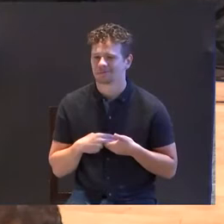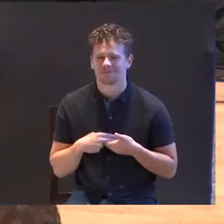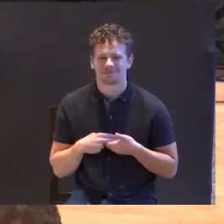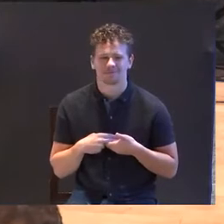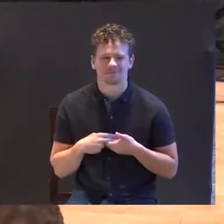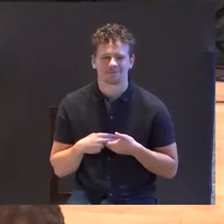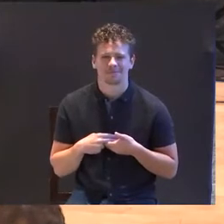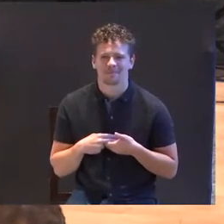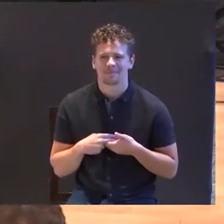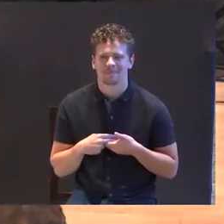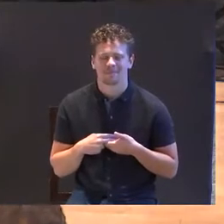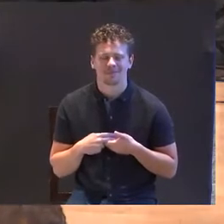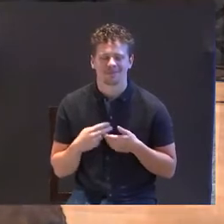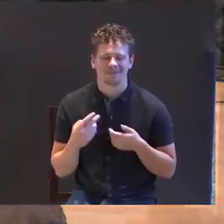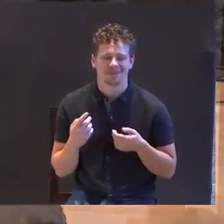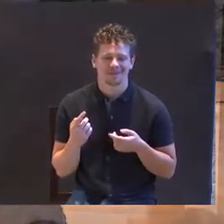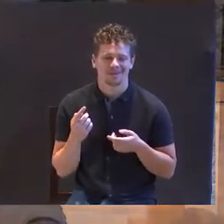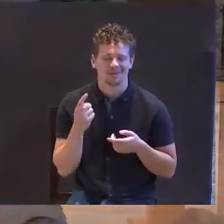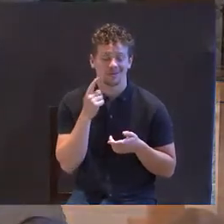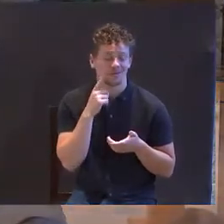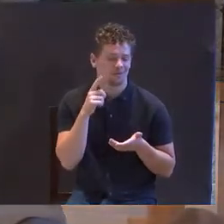Join me now for a time of